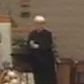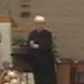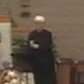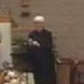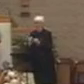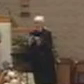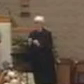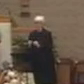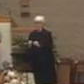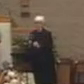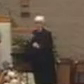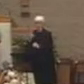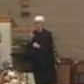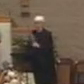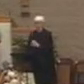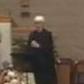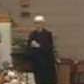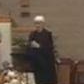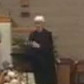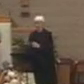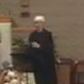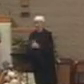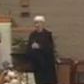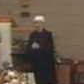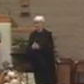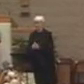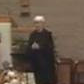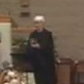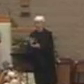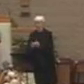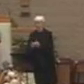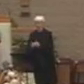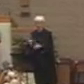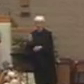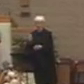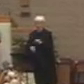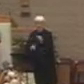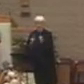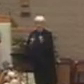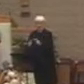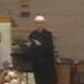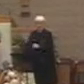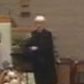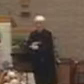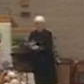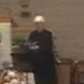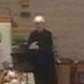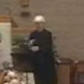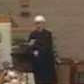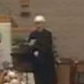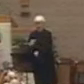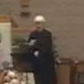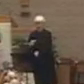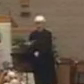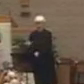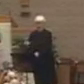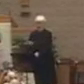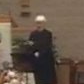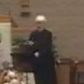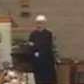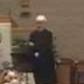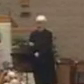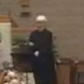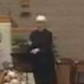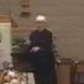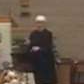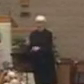There's no doubt at all that you cannot look at today's gospel by itself. It has